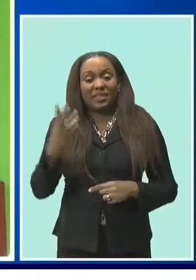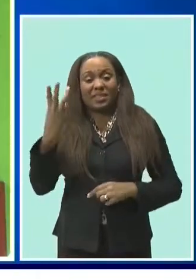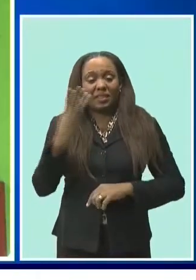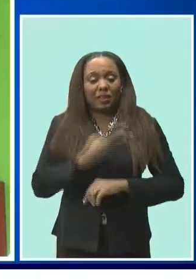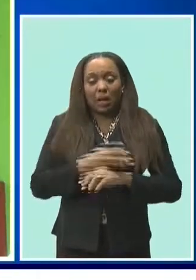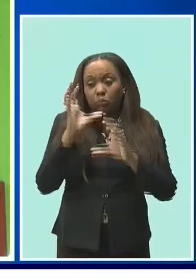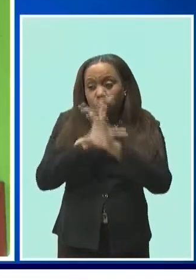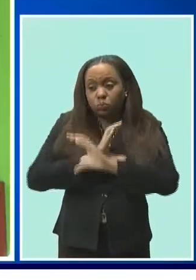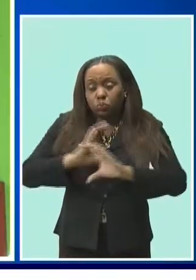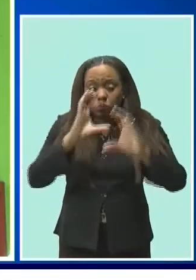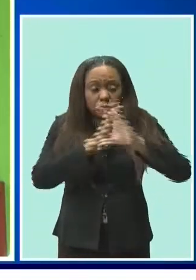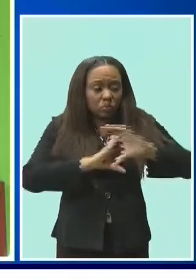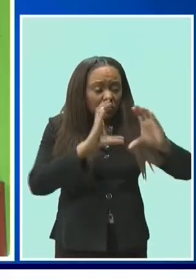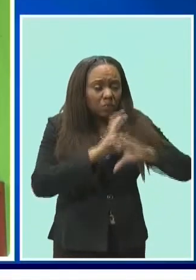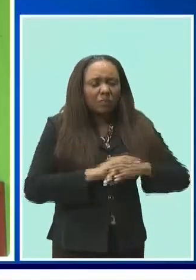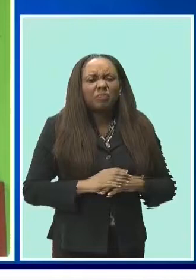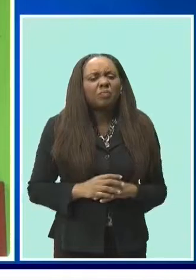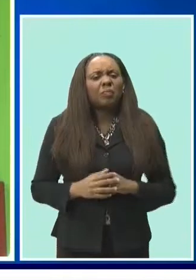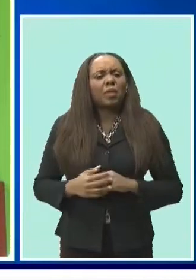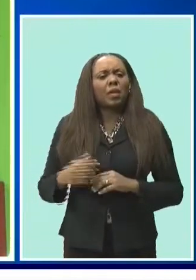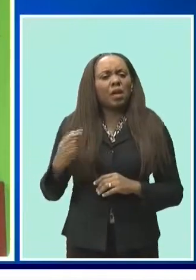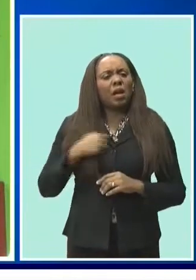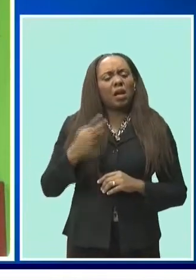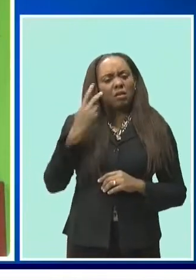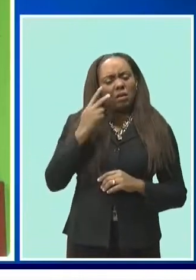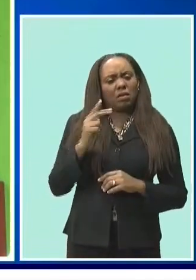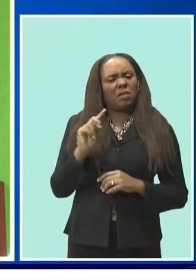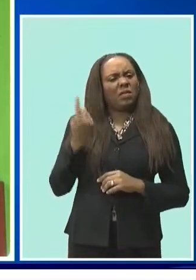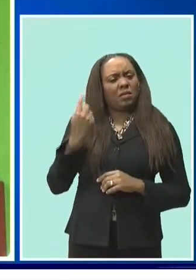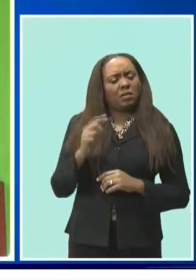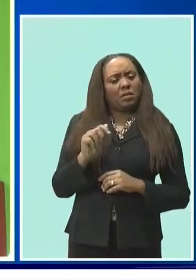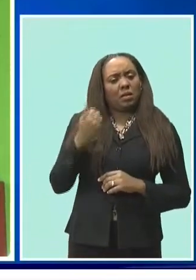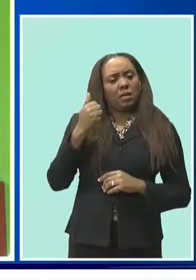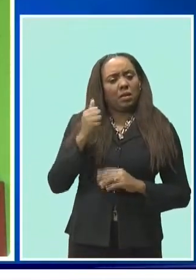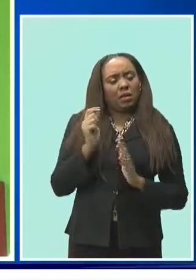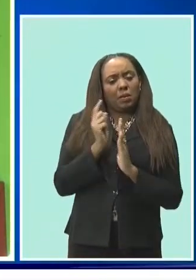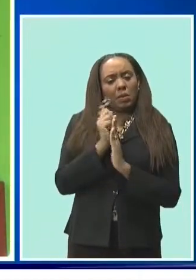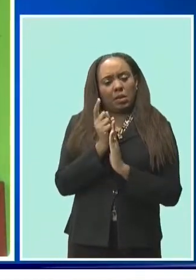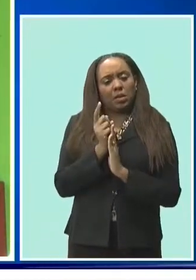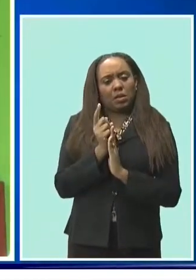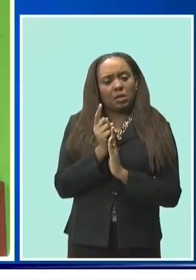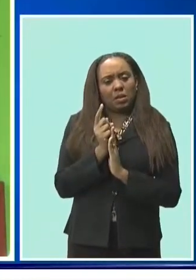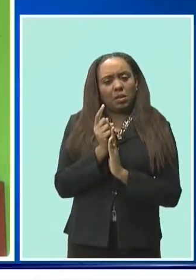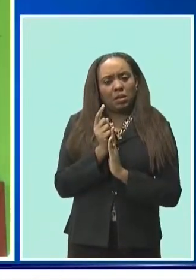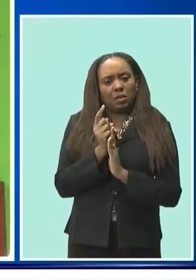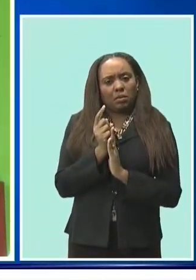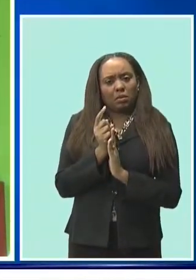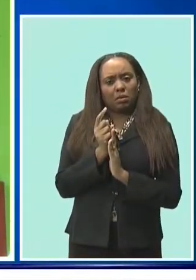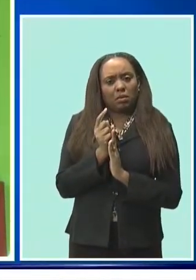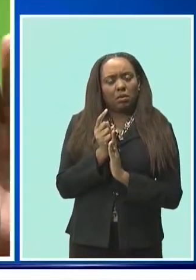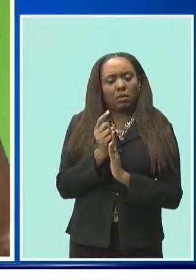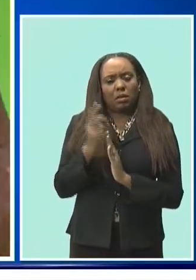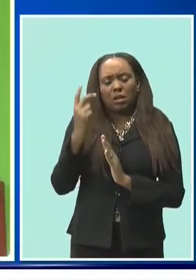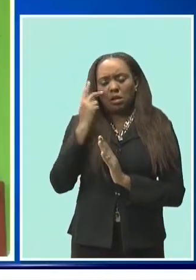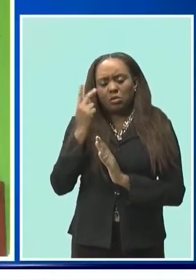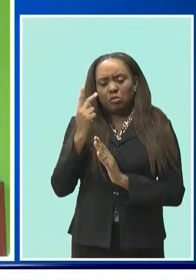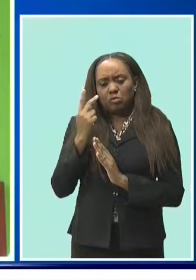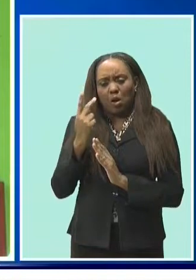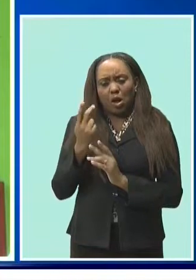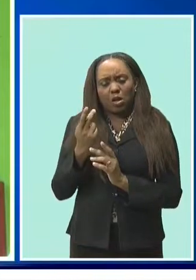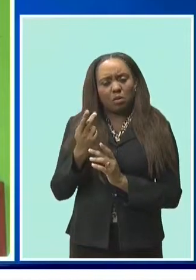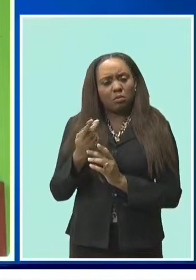them probably for the first 10 minutes riding around in the shipwright area off Old Town, and then I saw them pull out at full speed and then